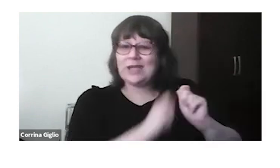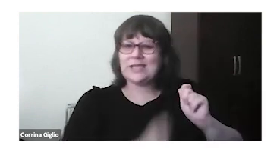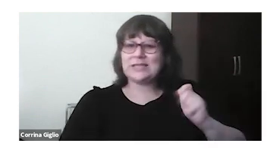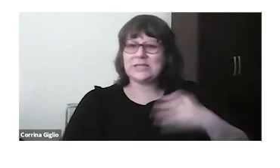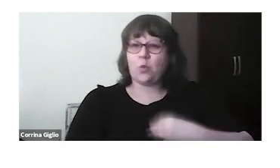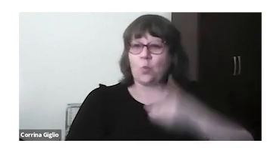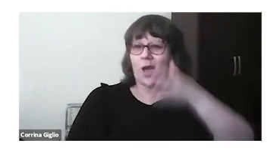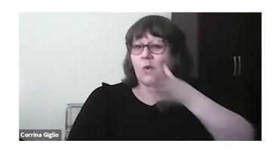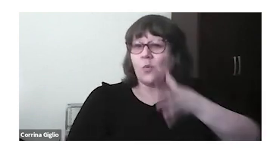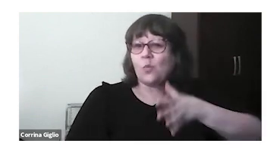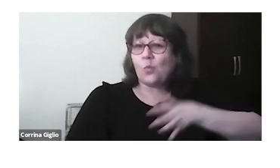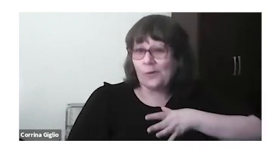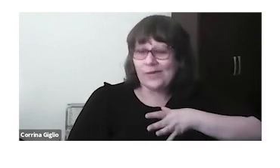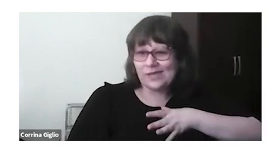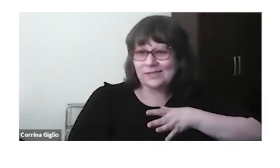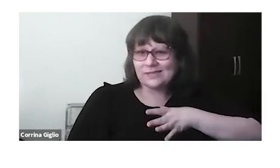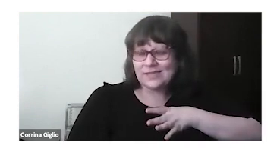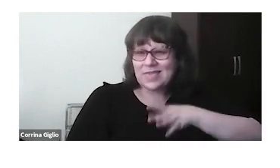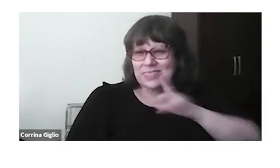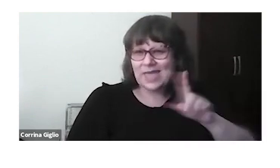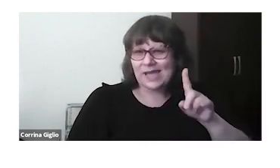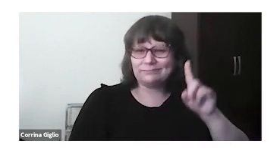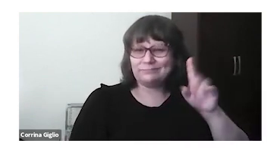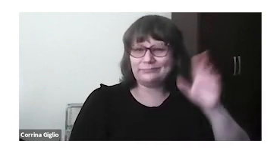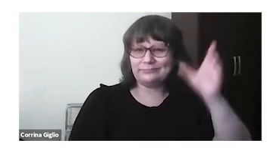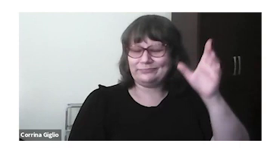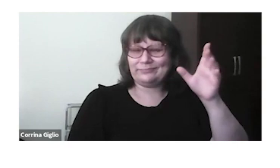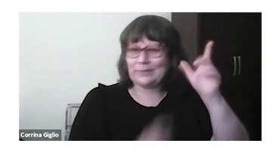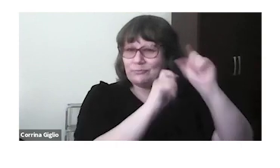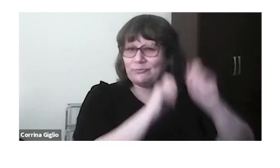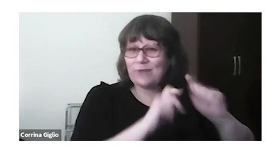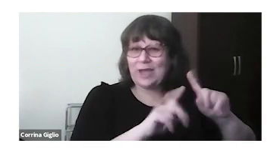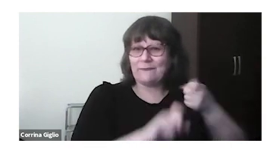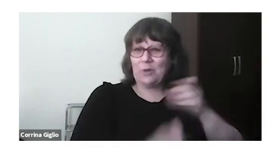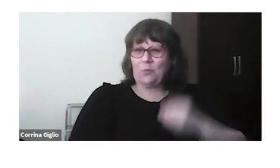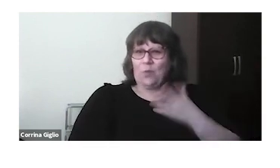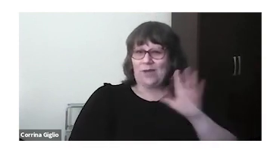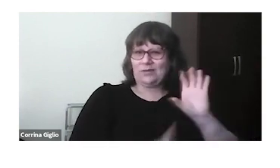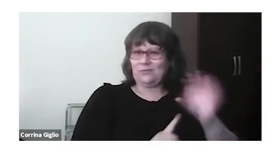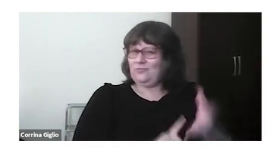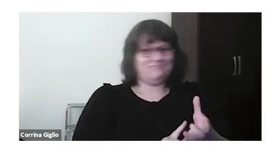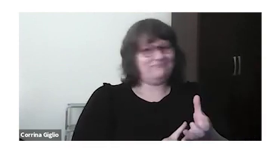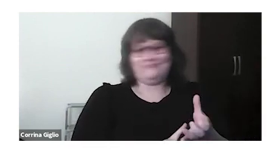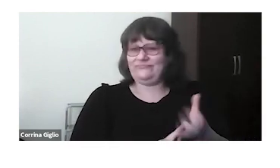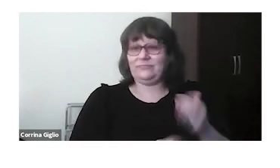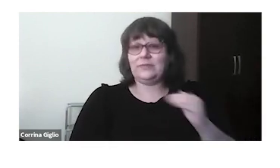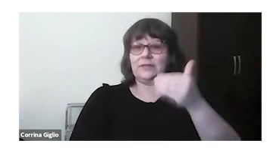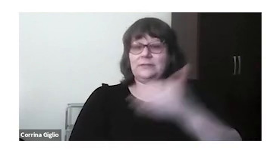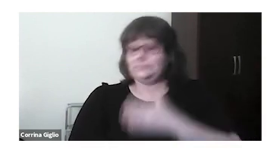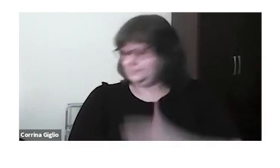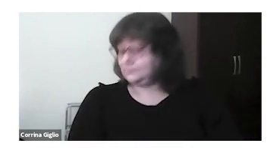as if the style actually originated in white culture. Next slide, please, Truman.